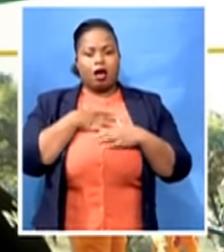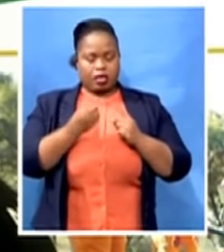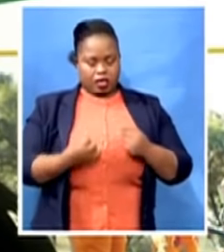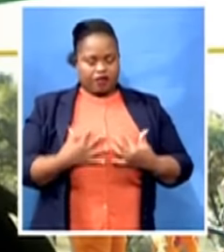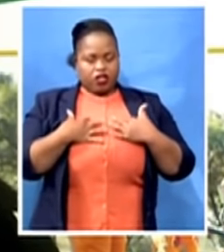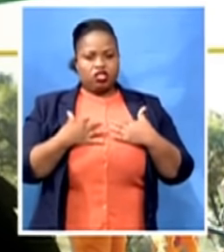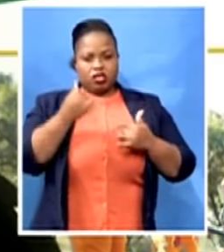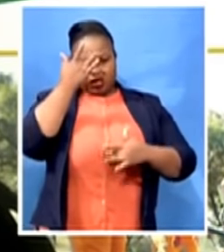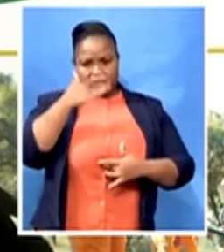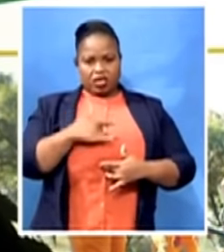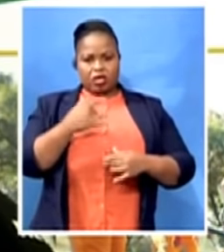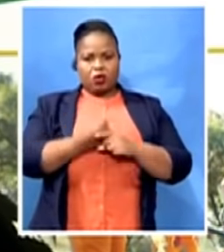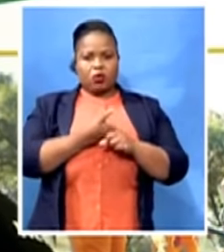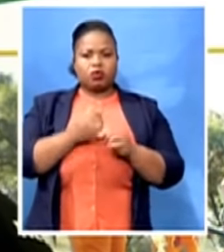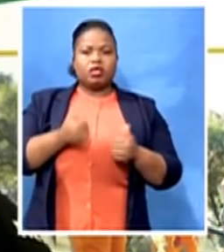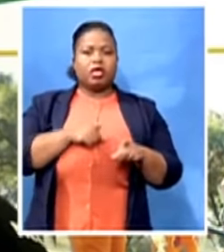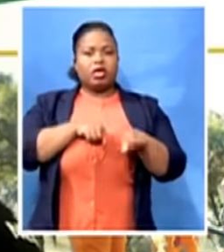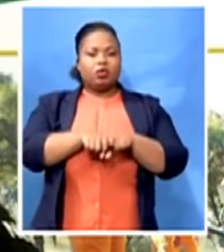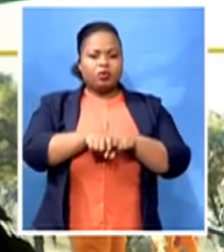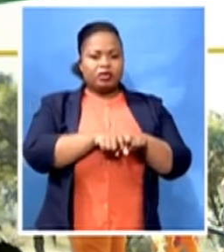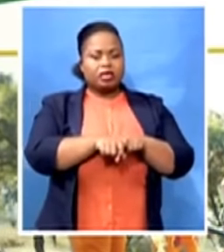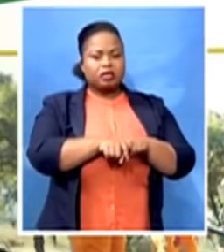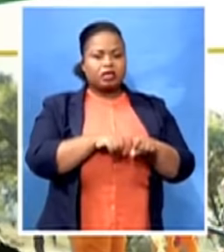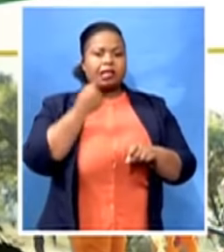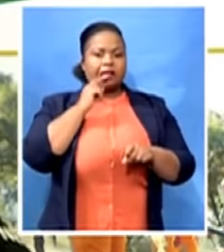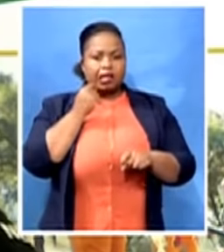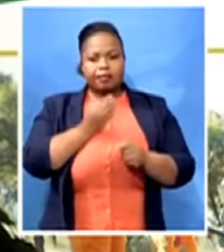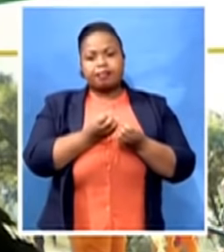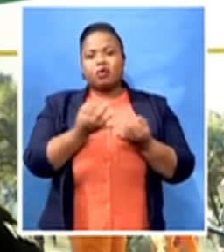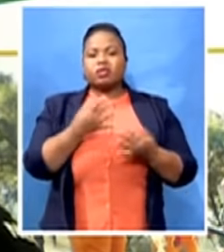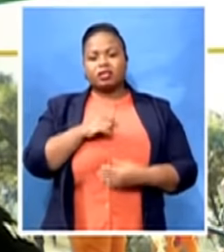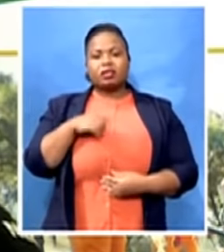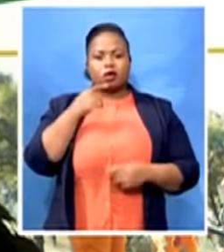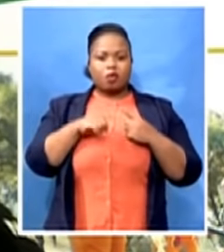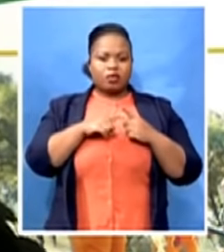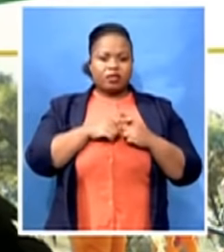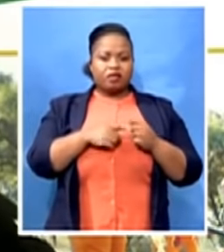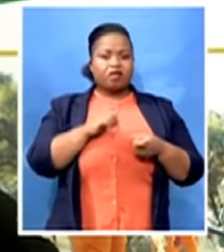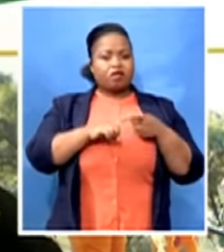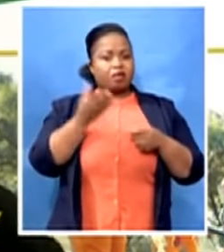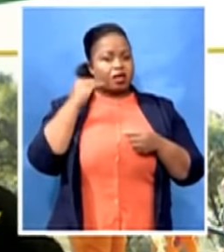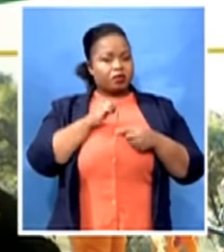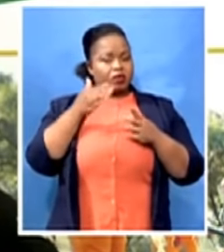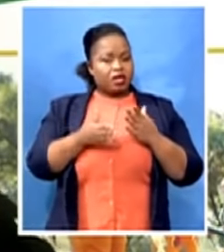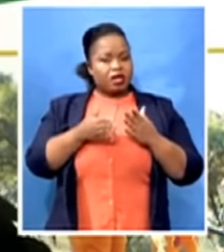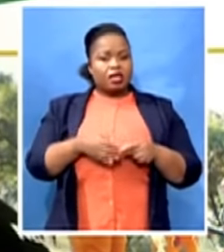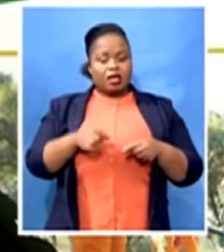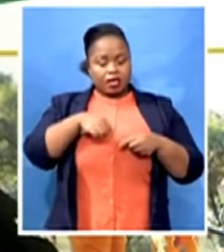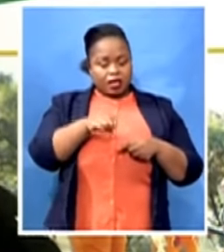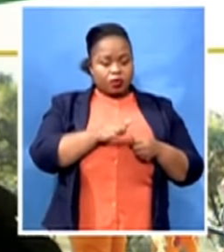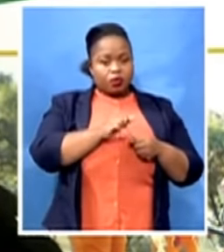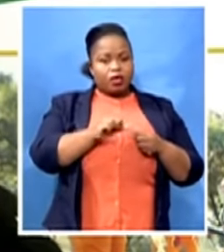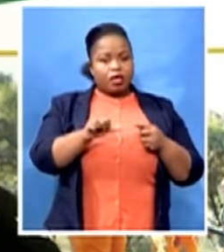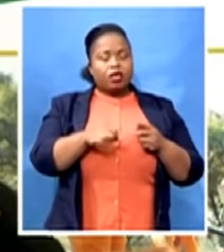they test positive. Most of the new cases from last week and this week are the cases that we found in the hospital. That is why we're saying